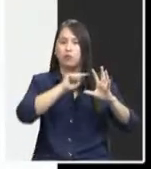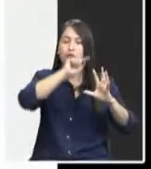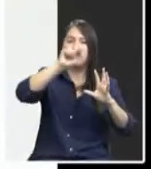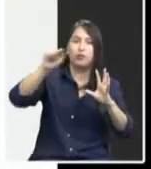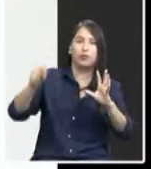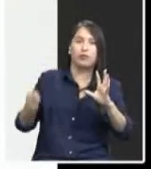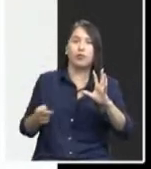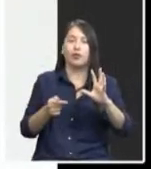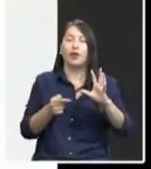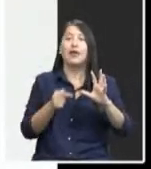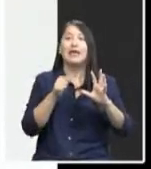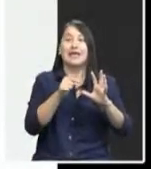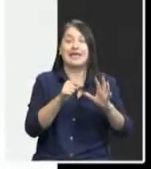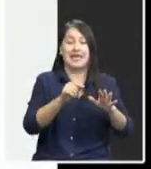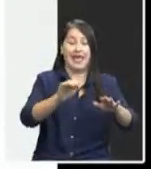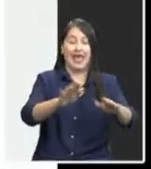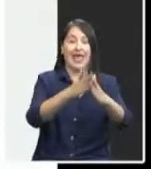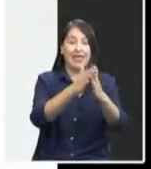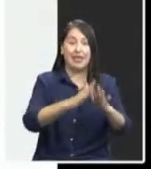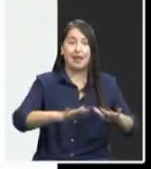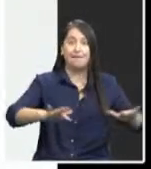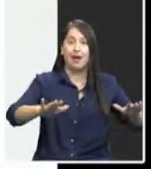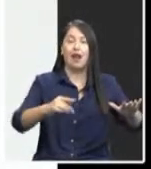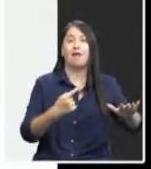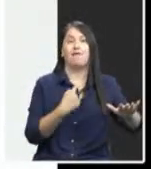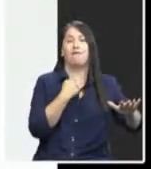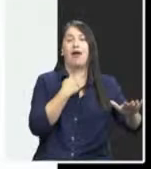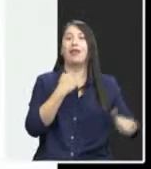effect of